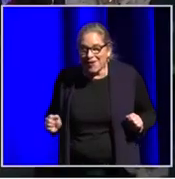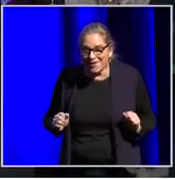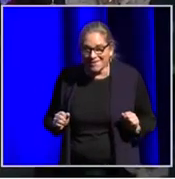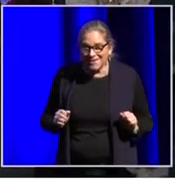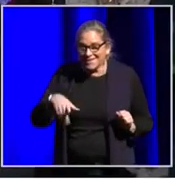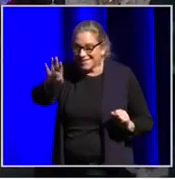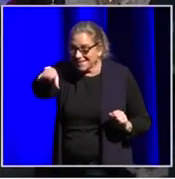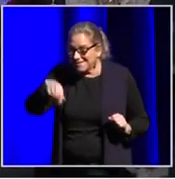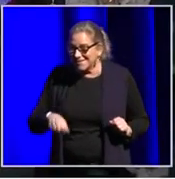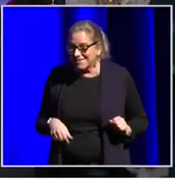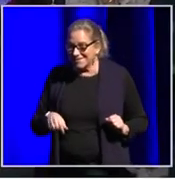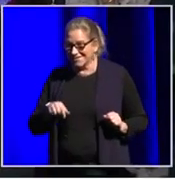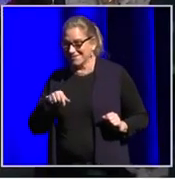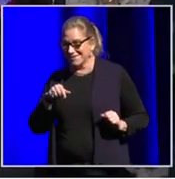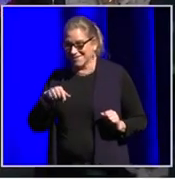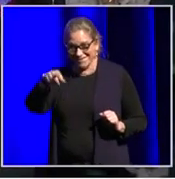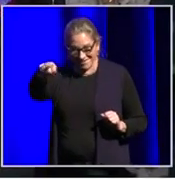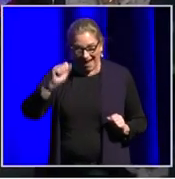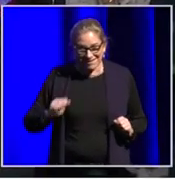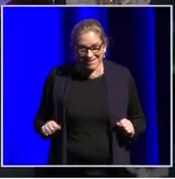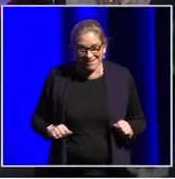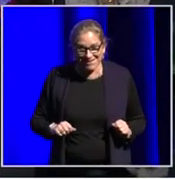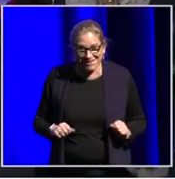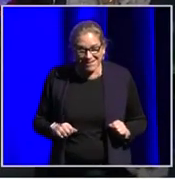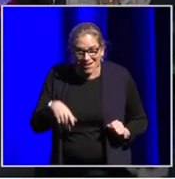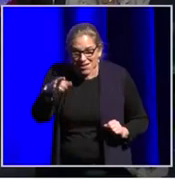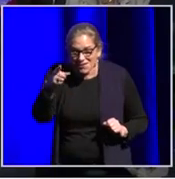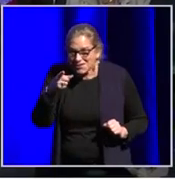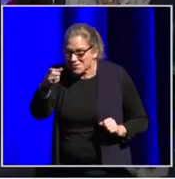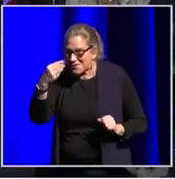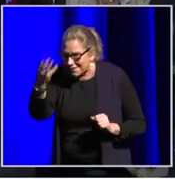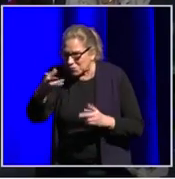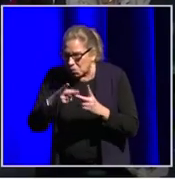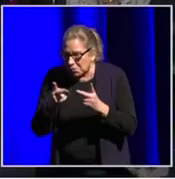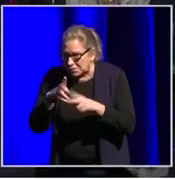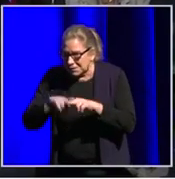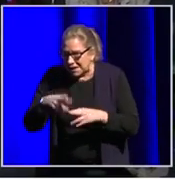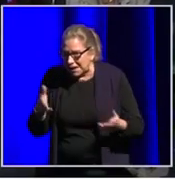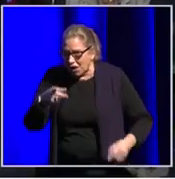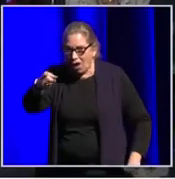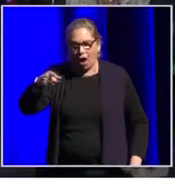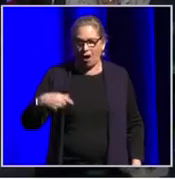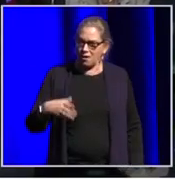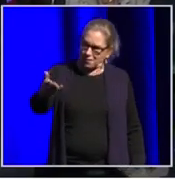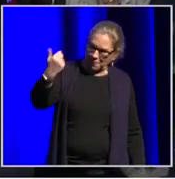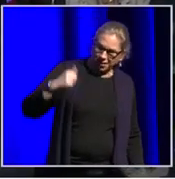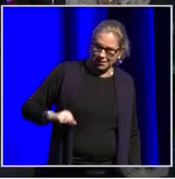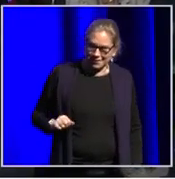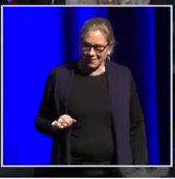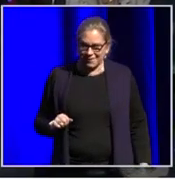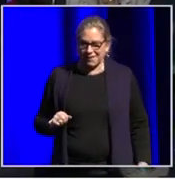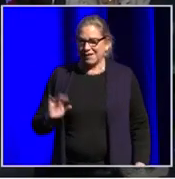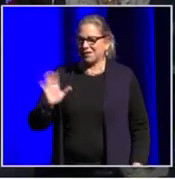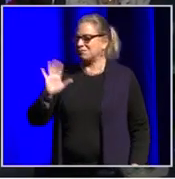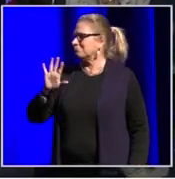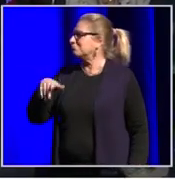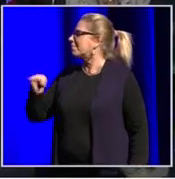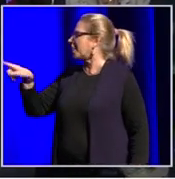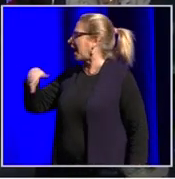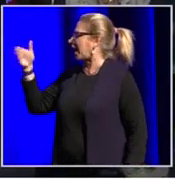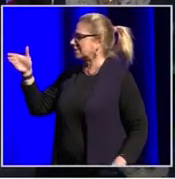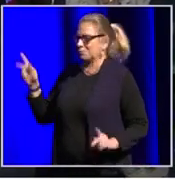Who gave you his name, Tommy? No. Did he sneak up here? No, it was the next guy who was coming up here who gave me his